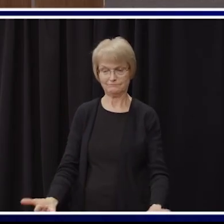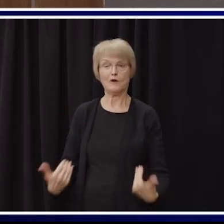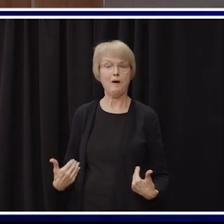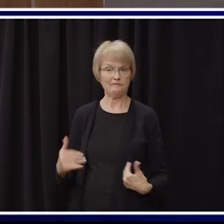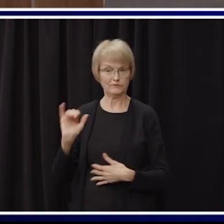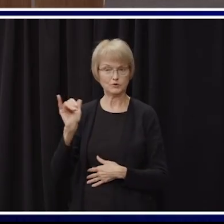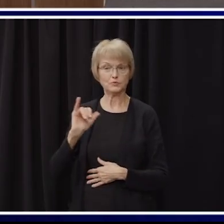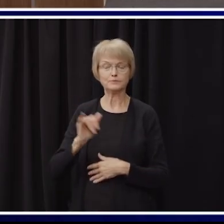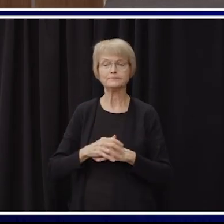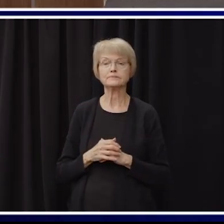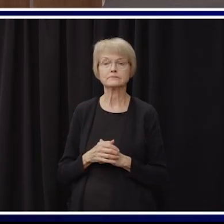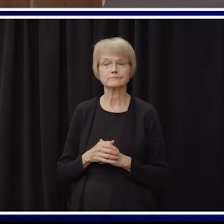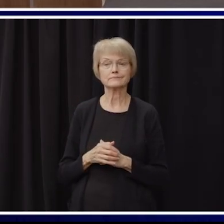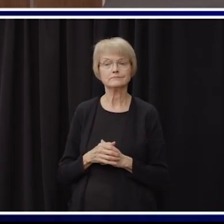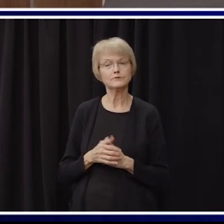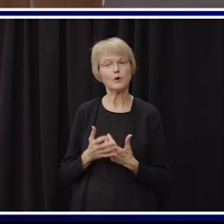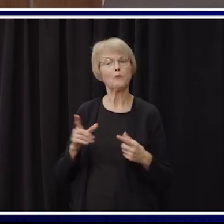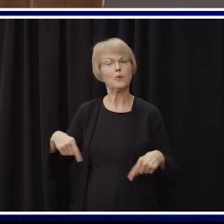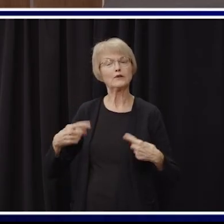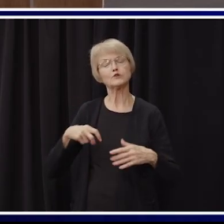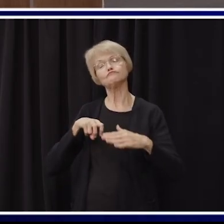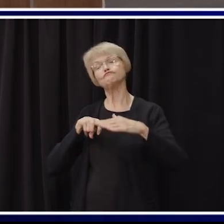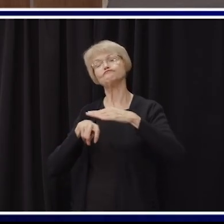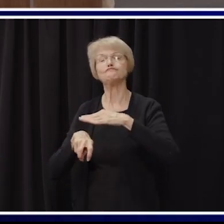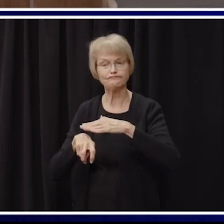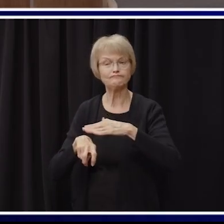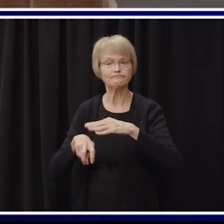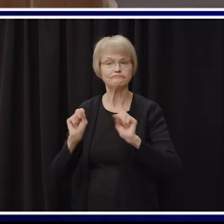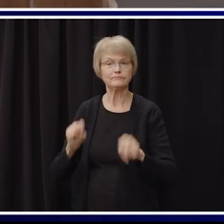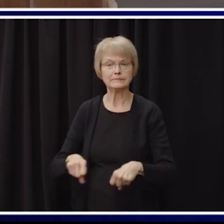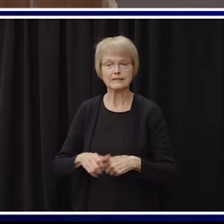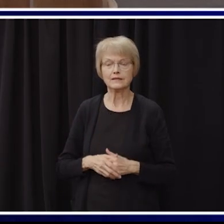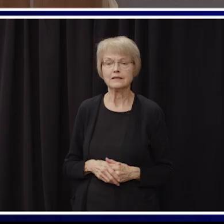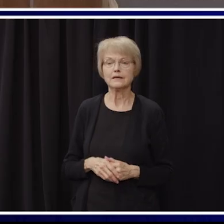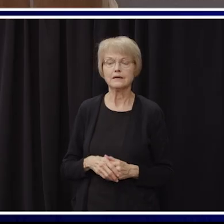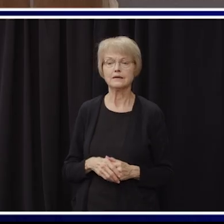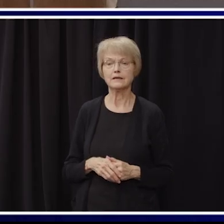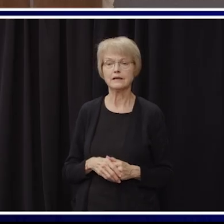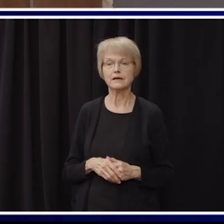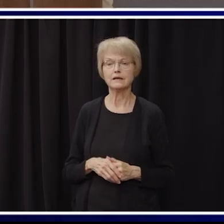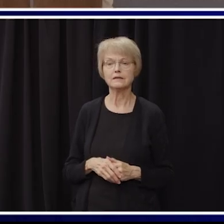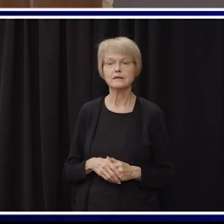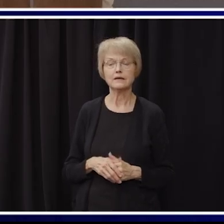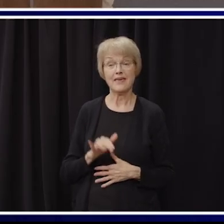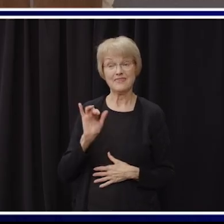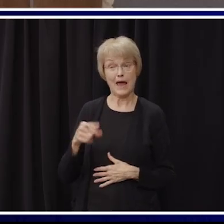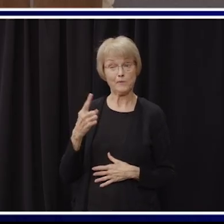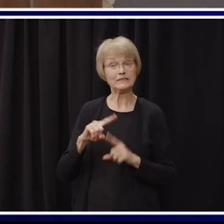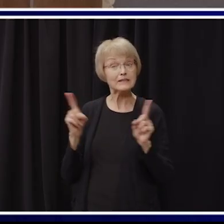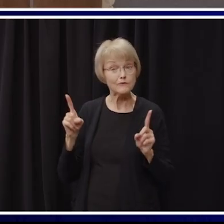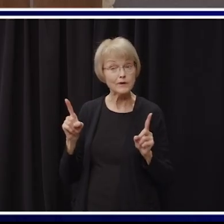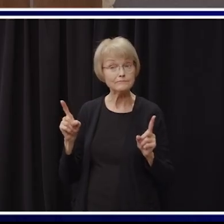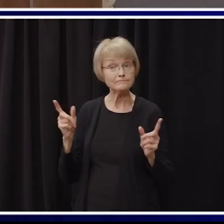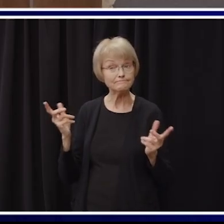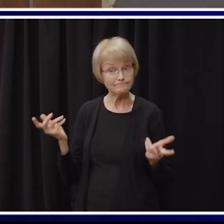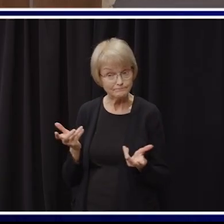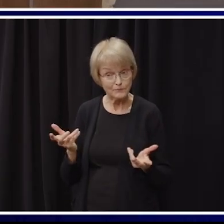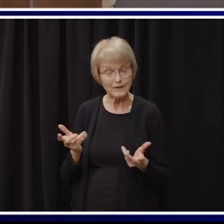out as well for a person in a chair to be able to roll under. And we did something different with this one. We